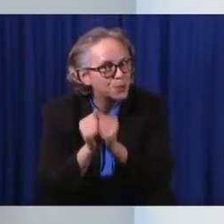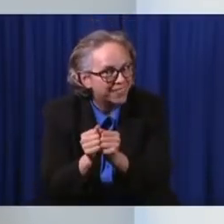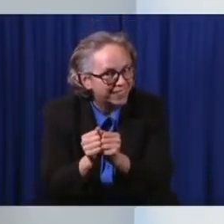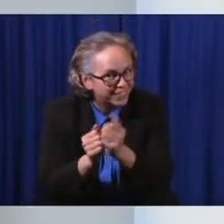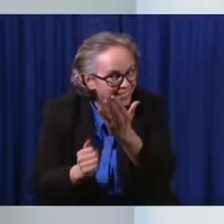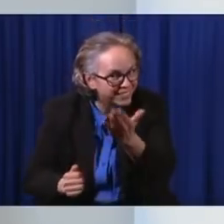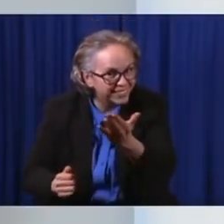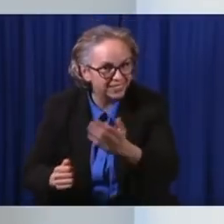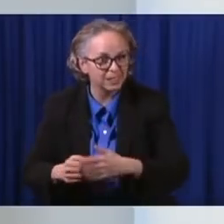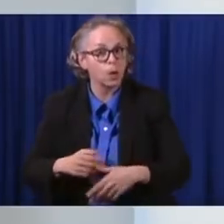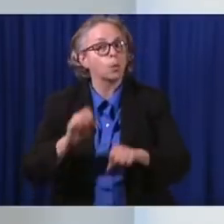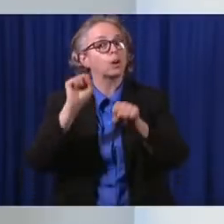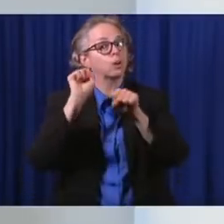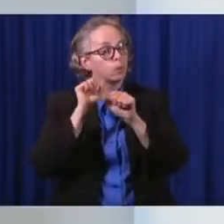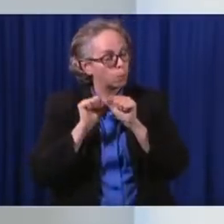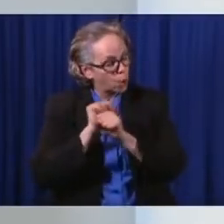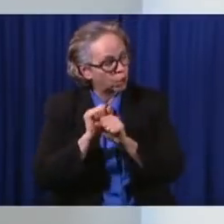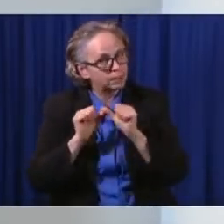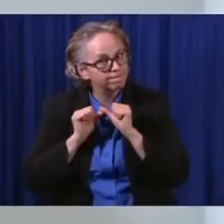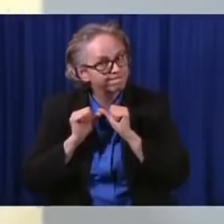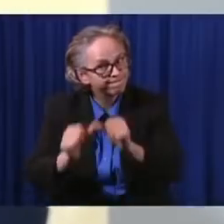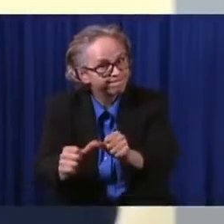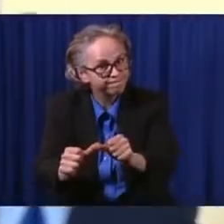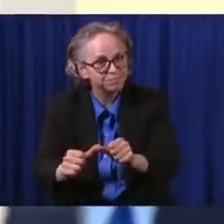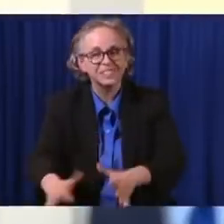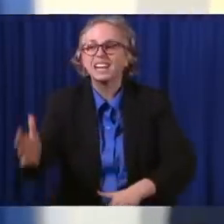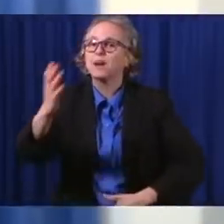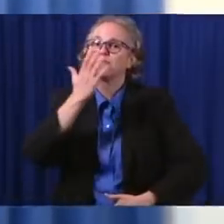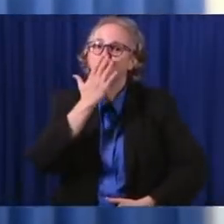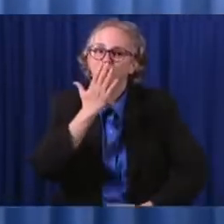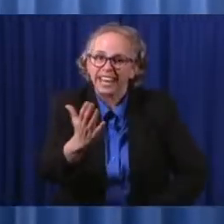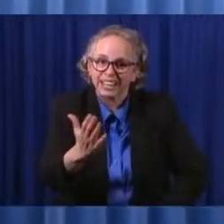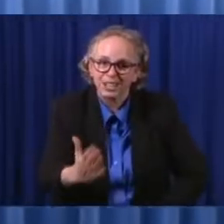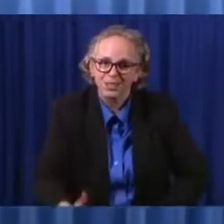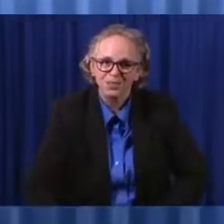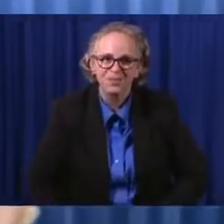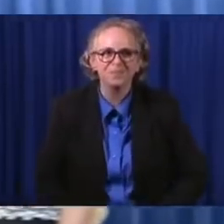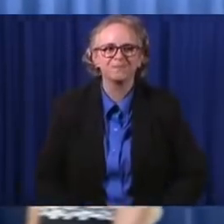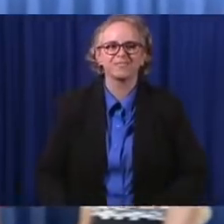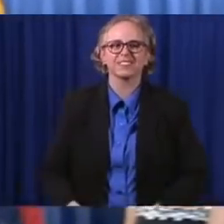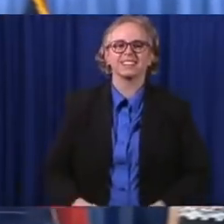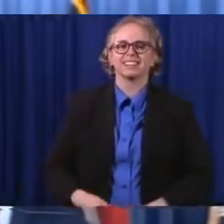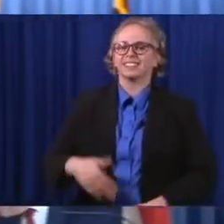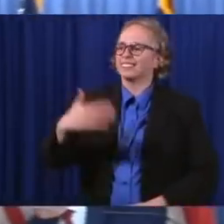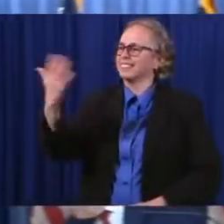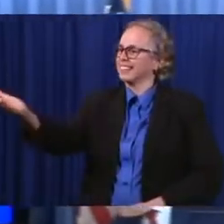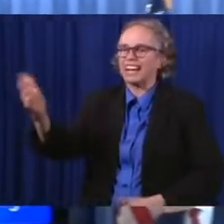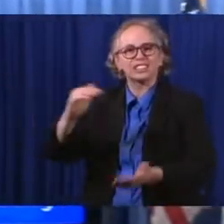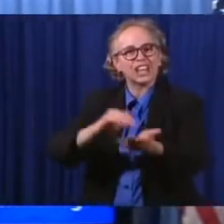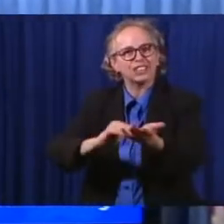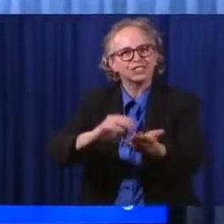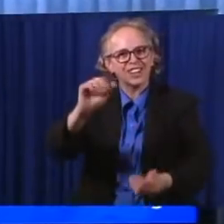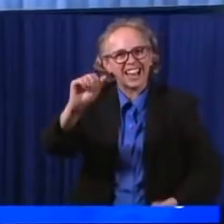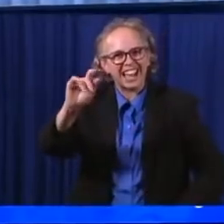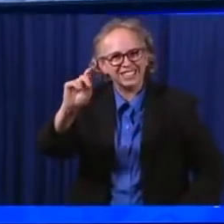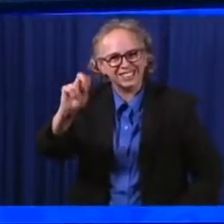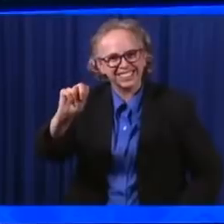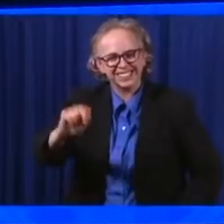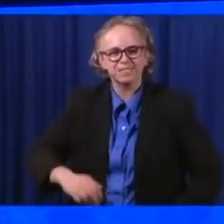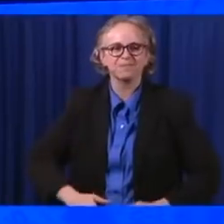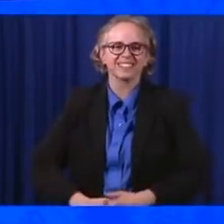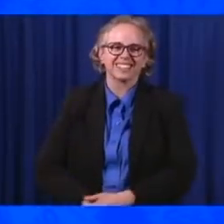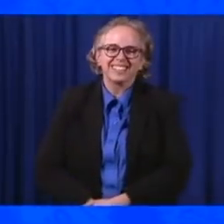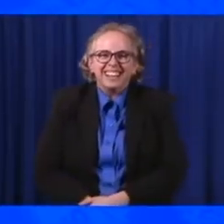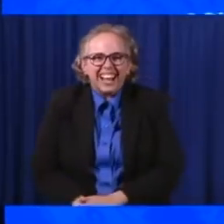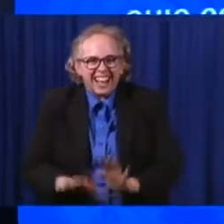to do it aggressively and safely. Thank you. Lieutenant Governor, thank you very much. Dr. Acton. Thank you, Governor. Thank you, Lieutenant